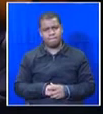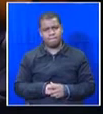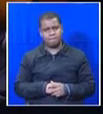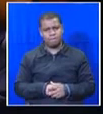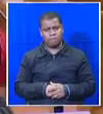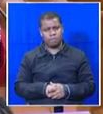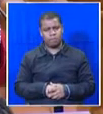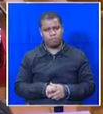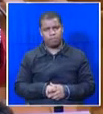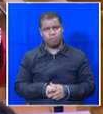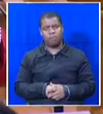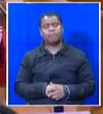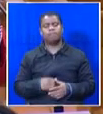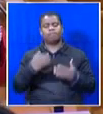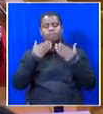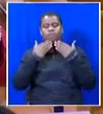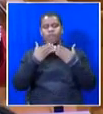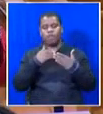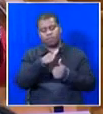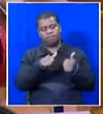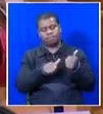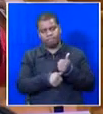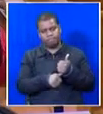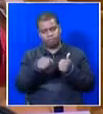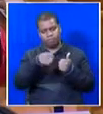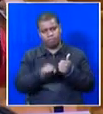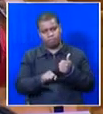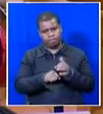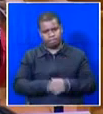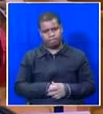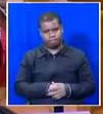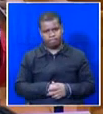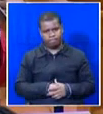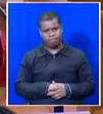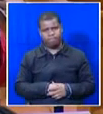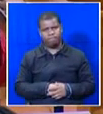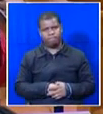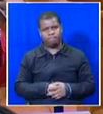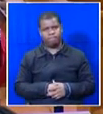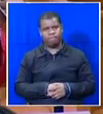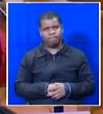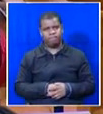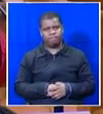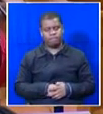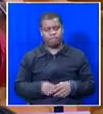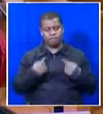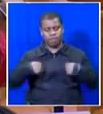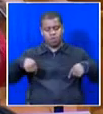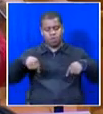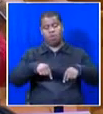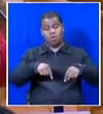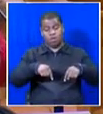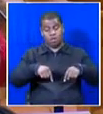Enkosi sekela somlomo. Yenza isimbonono kumasiye sicela okokubana ke lendlu yenze